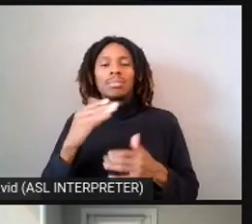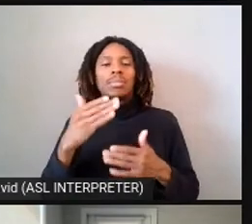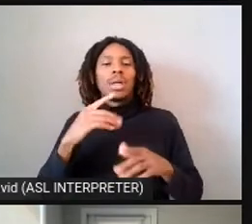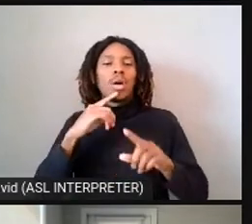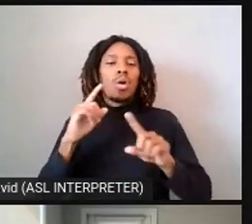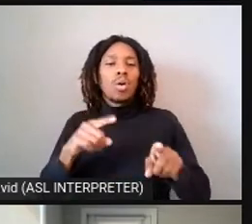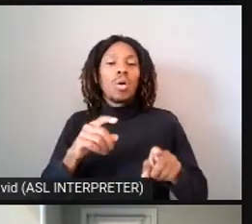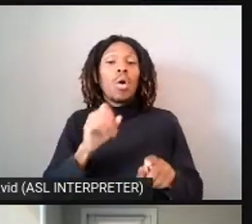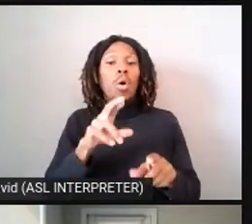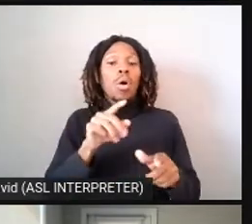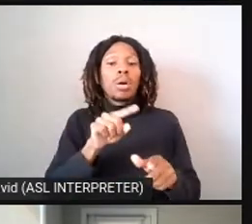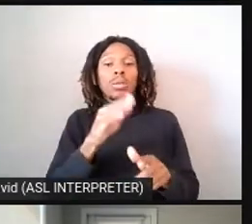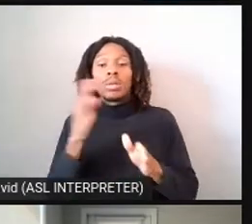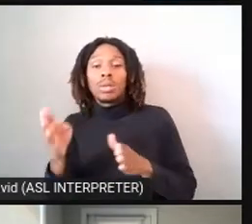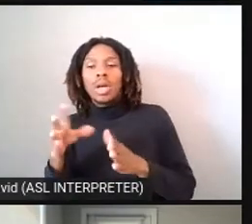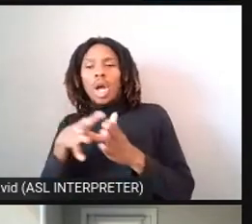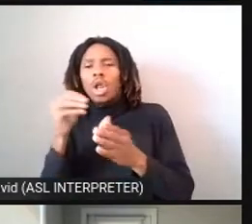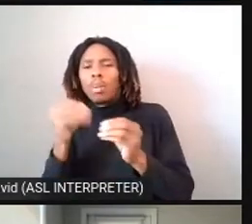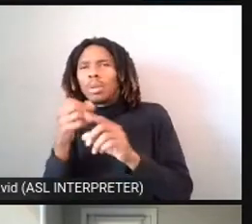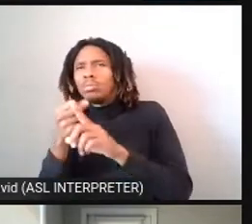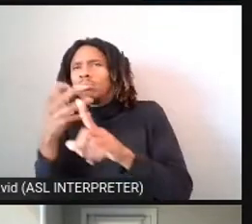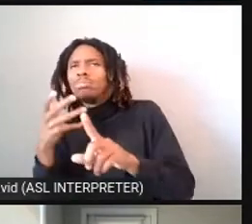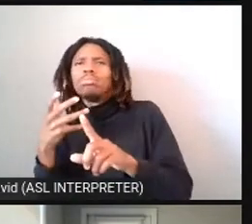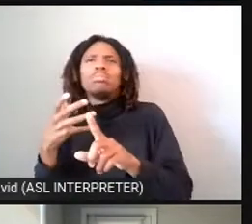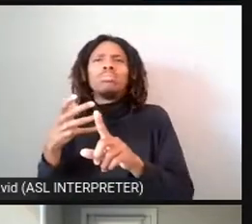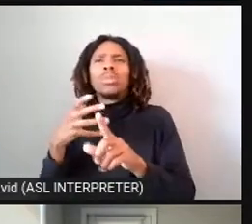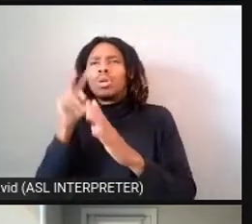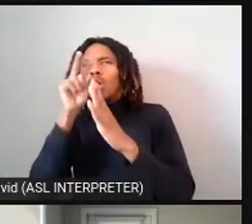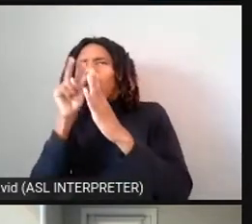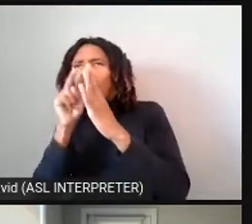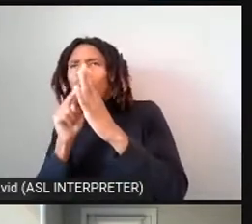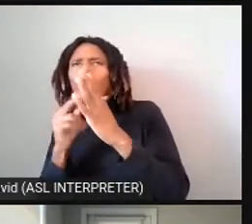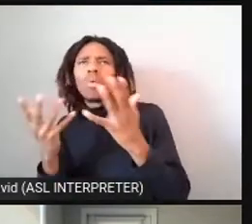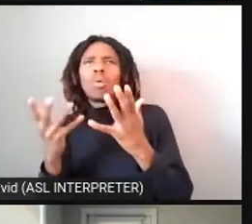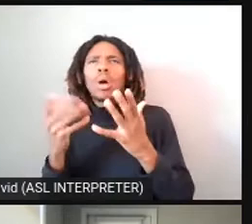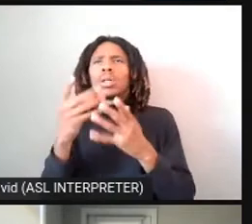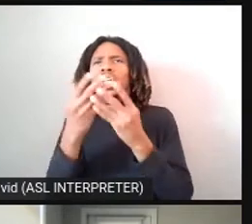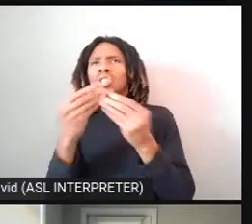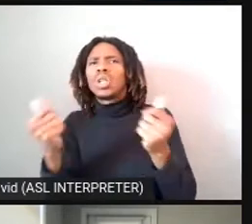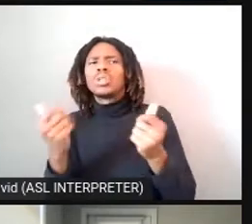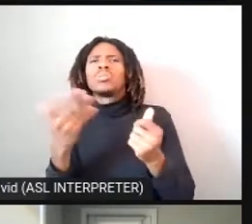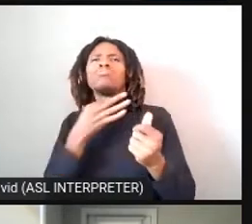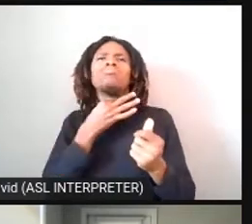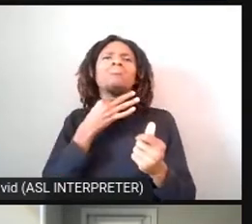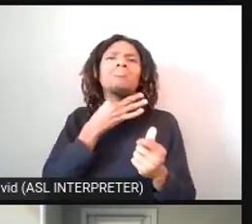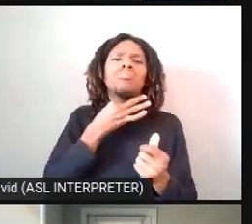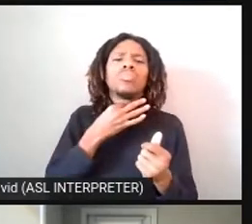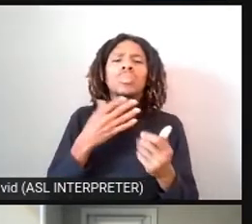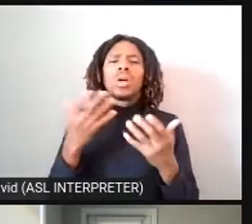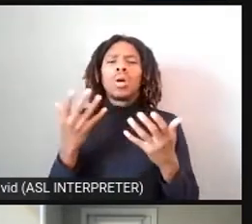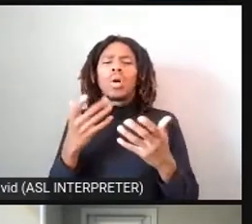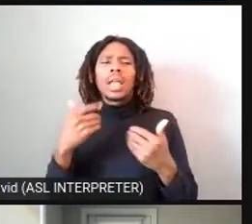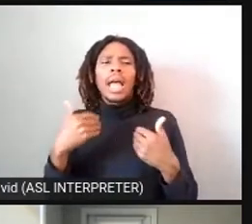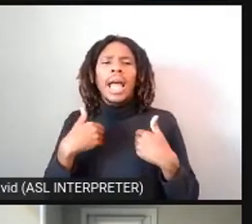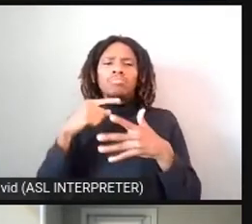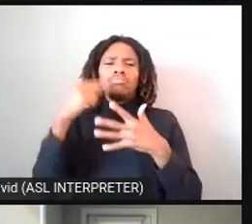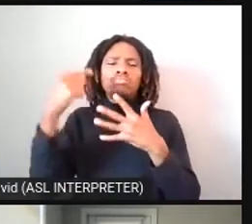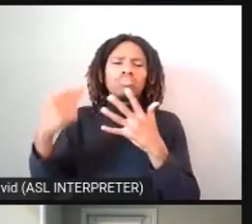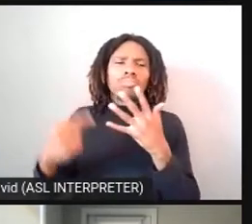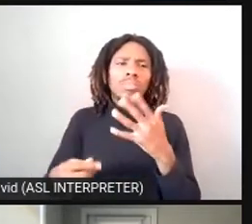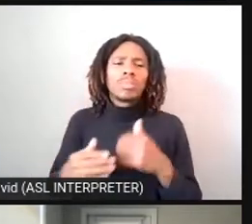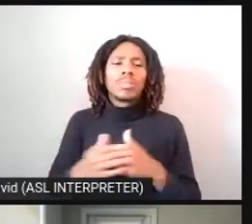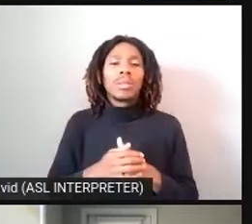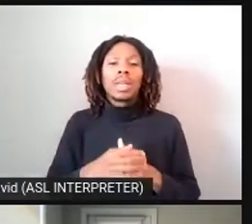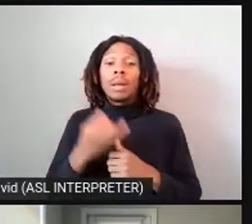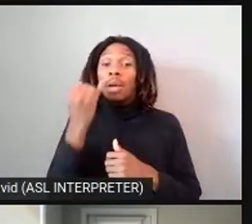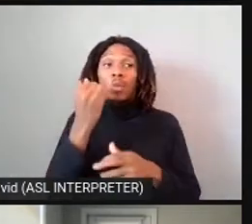Or you can click learn more in order to read about what this solution is and what it does, among others. But if